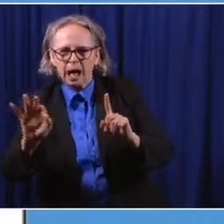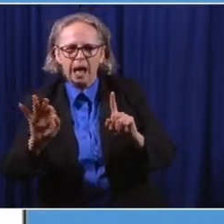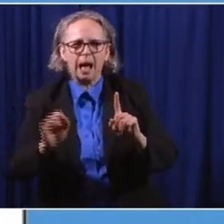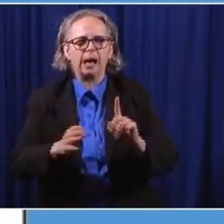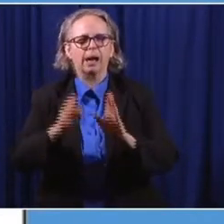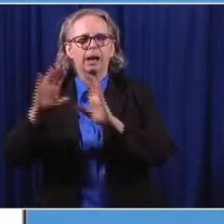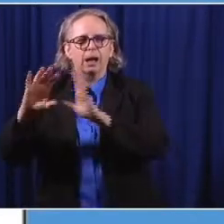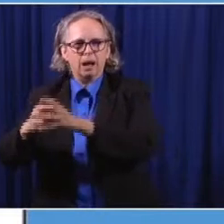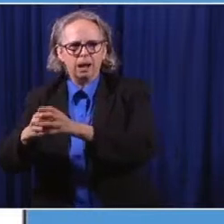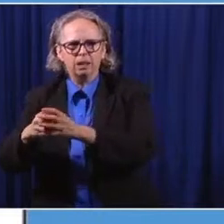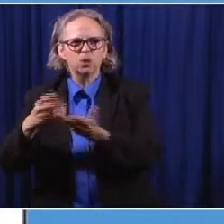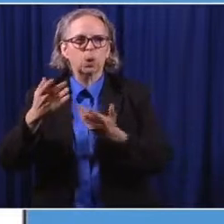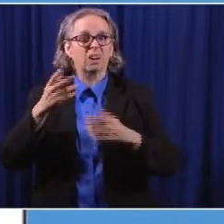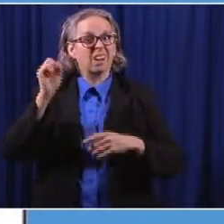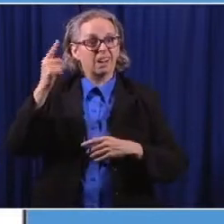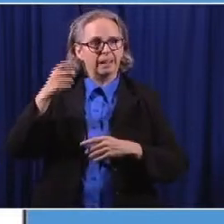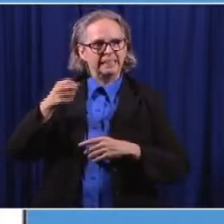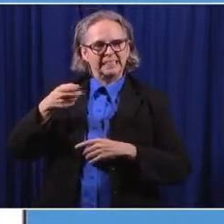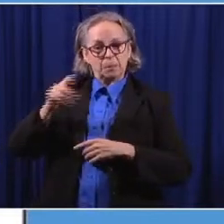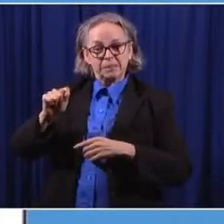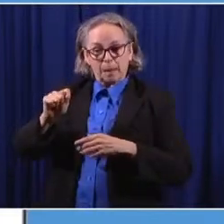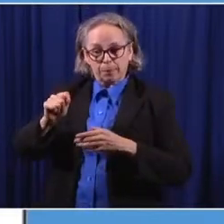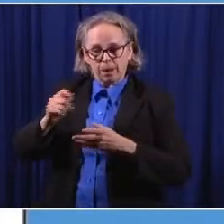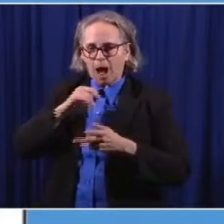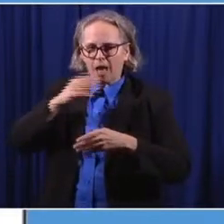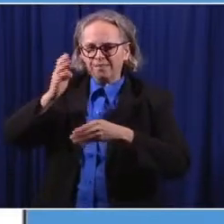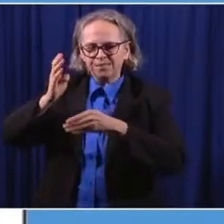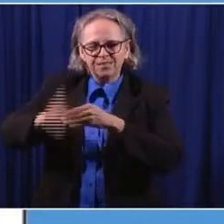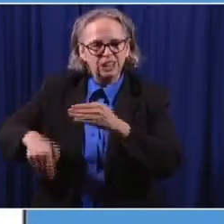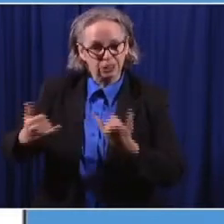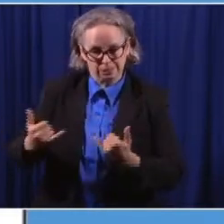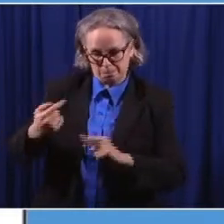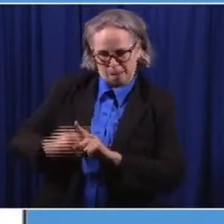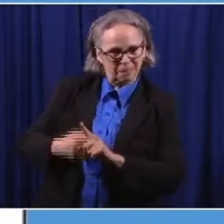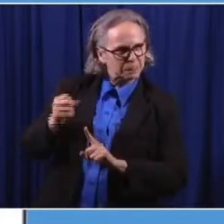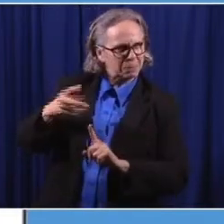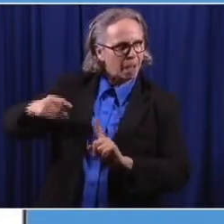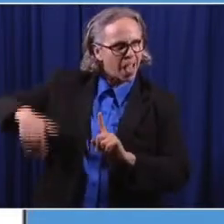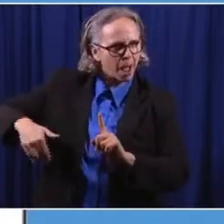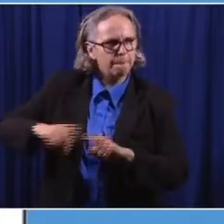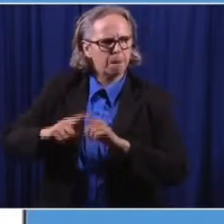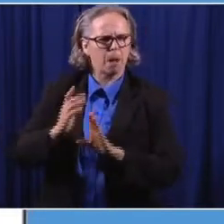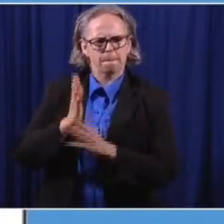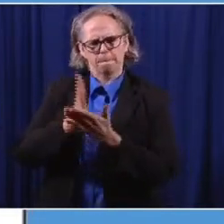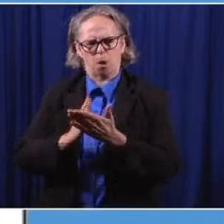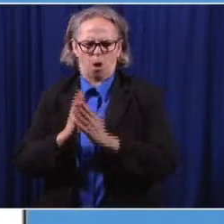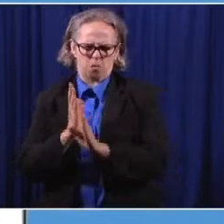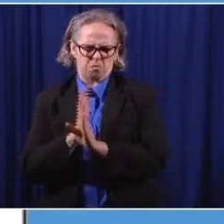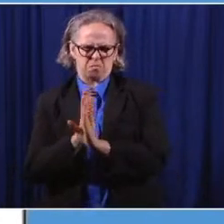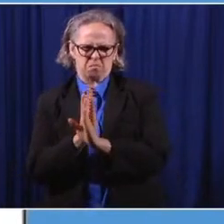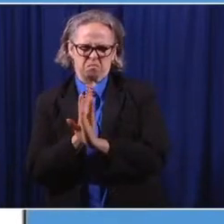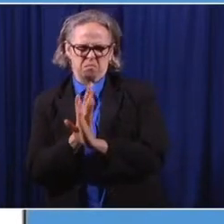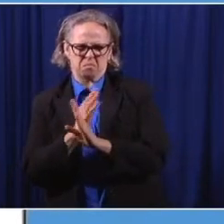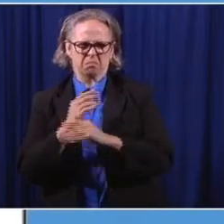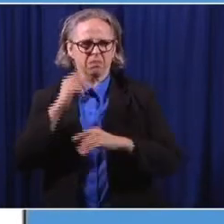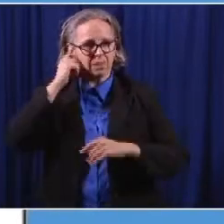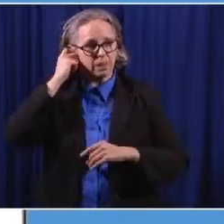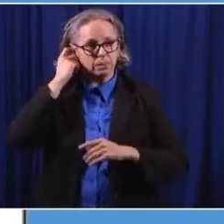don't obviously have the full data for September. We're a long way from that. But if you just look at the days so far in